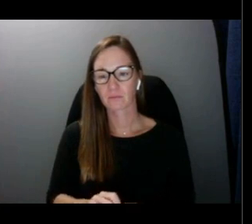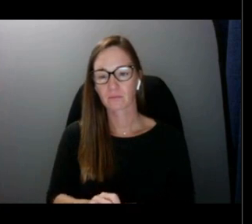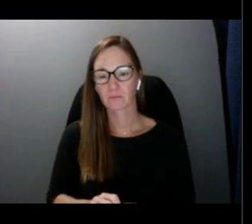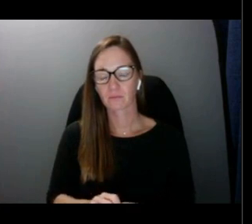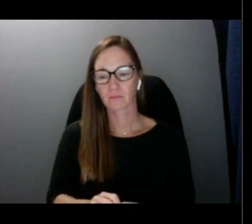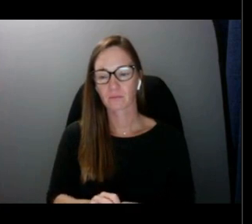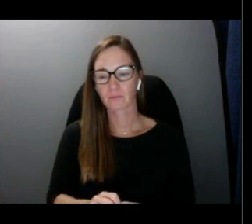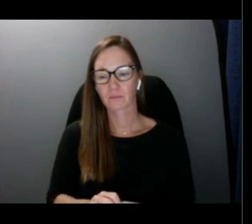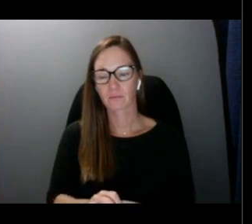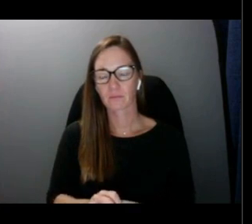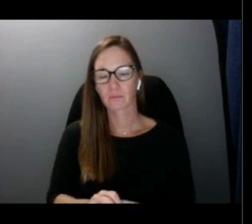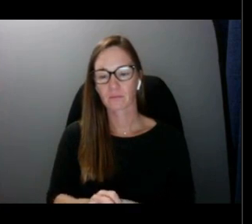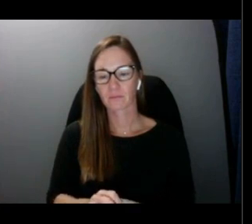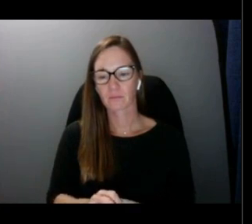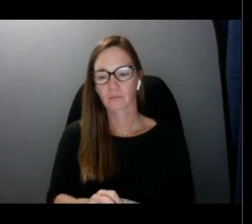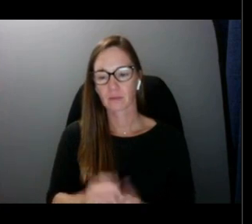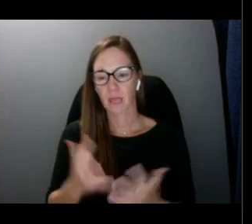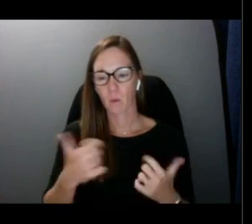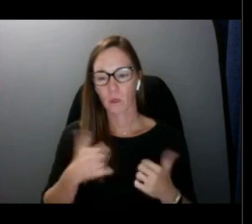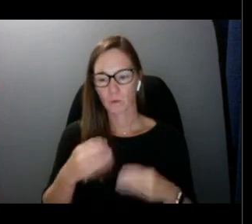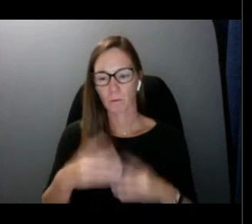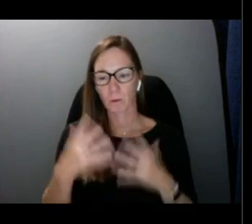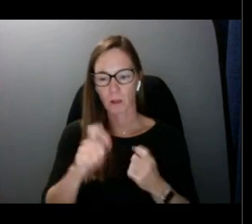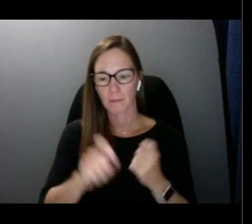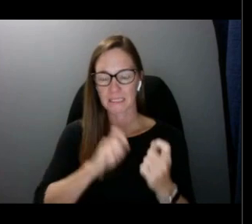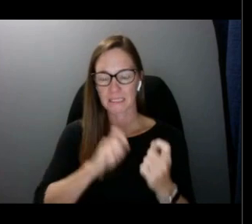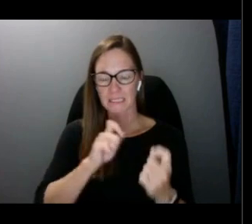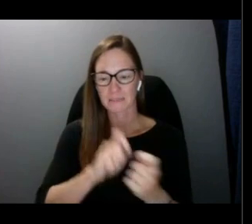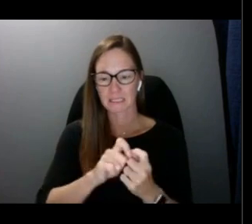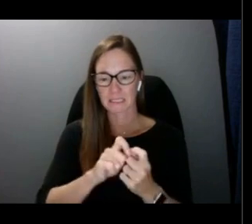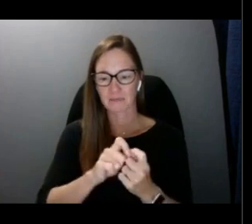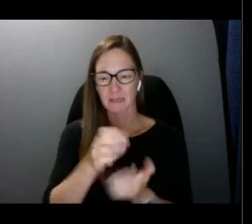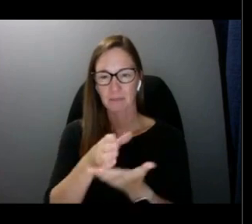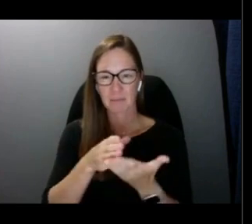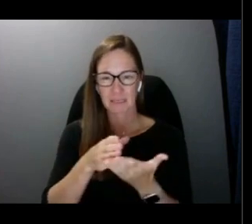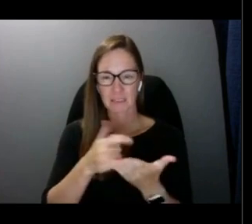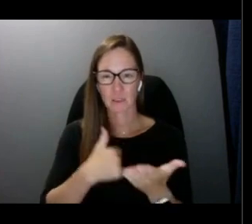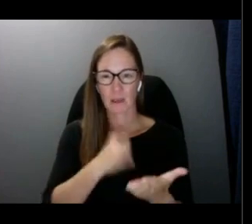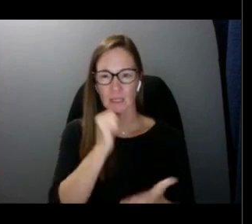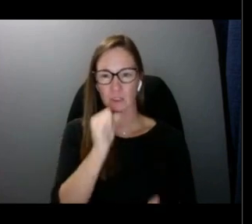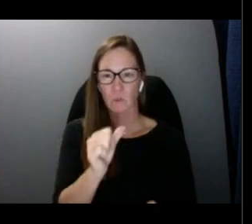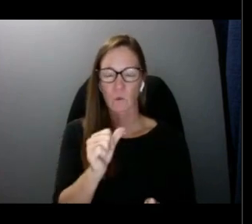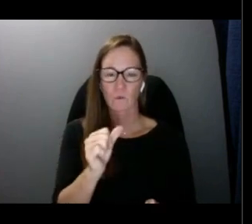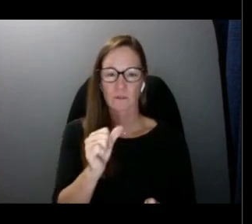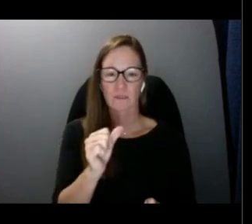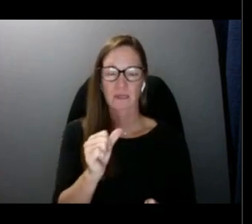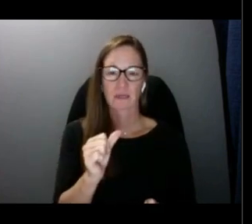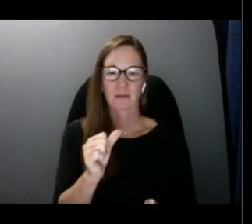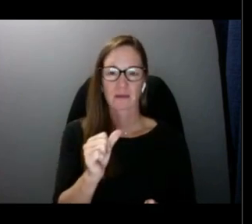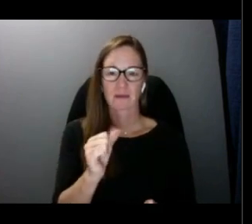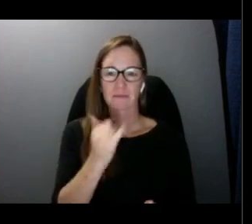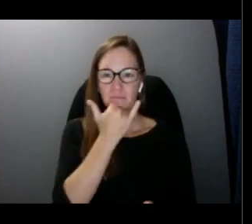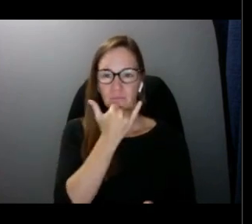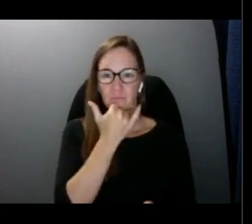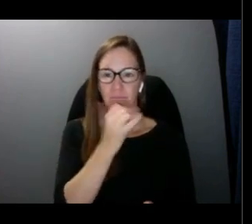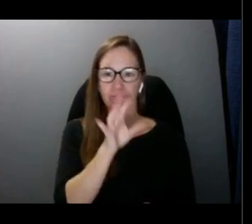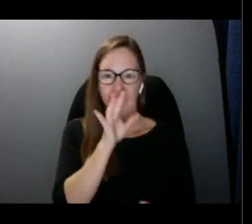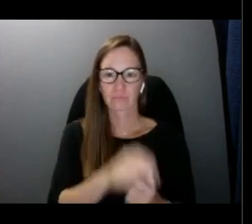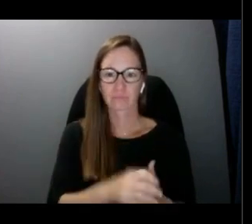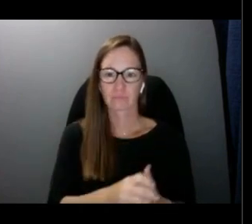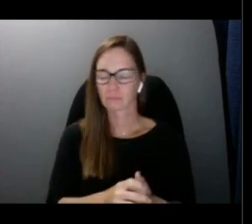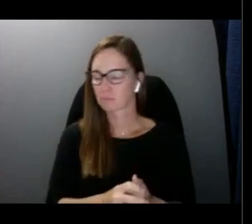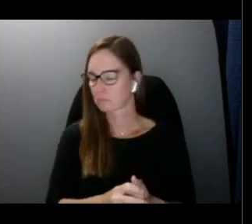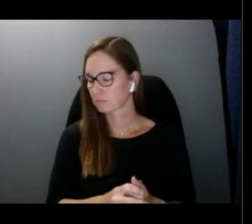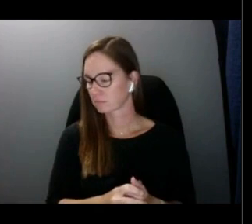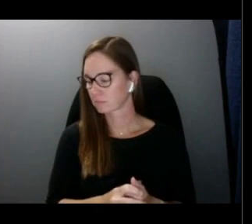I want to pull up the specific piece so that I don't misspeak.